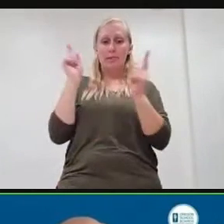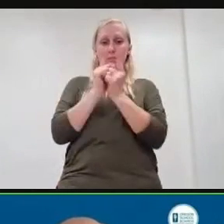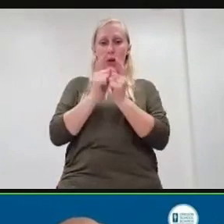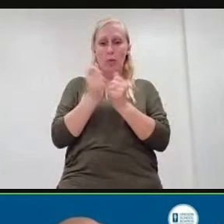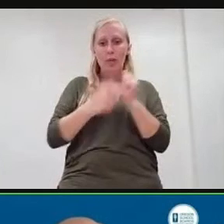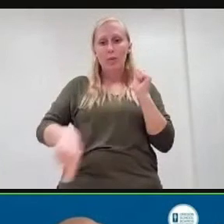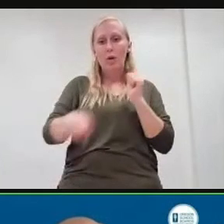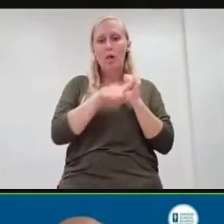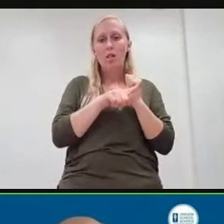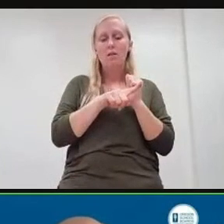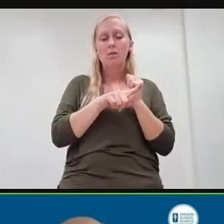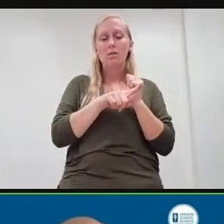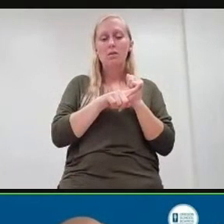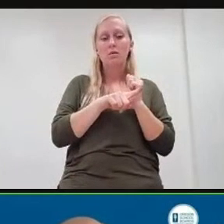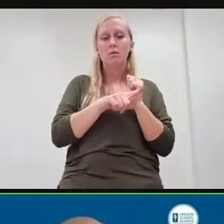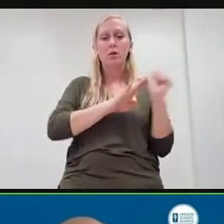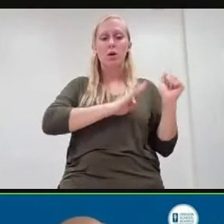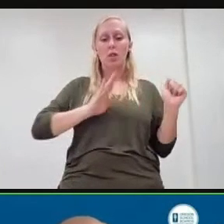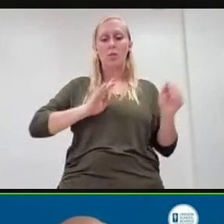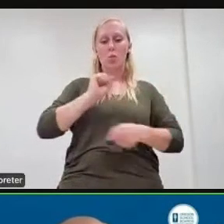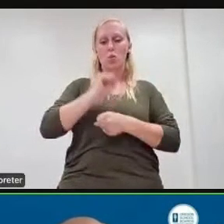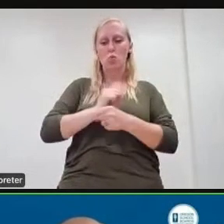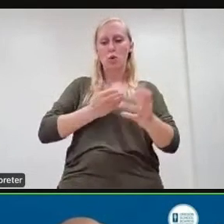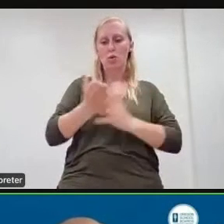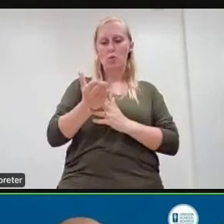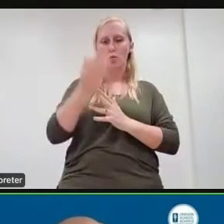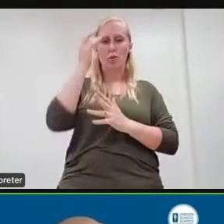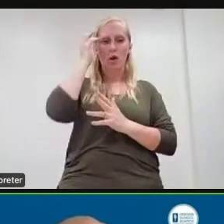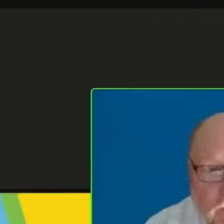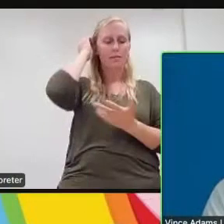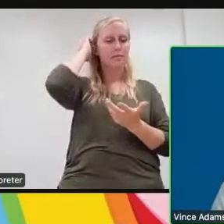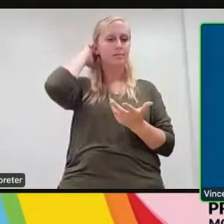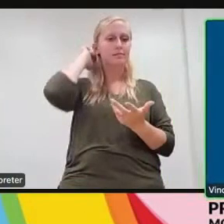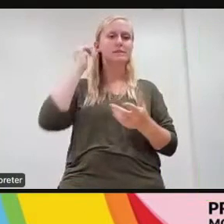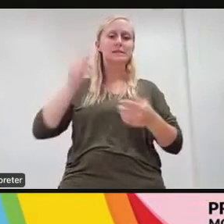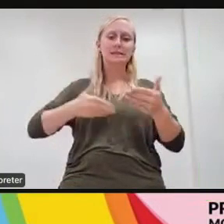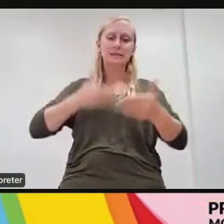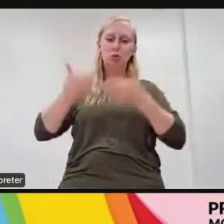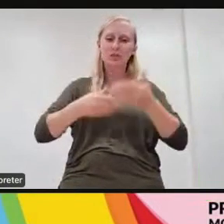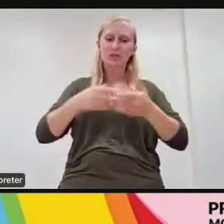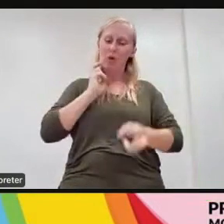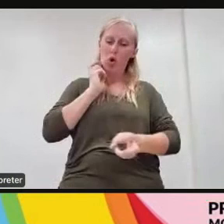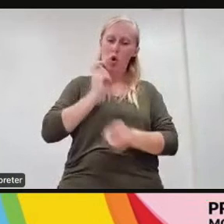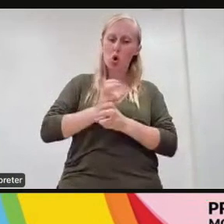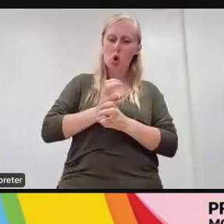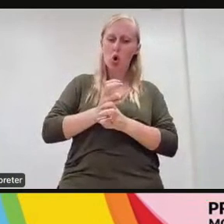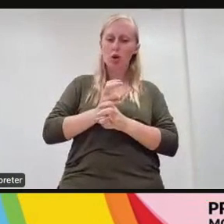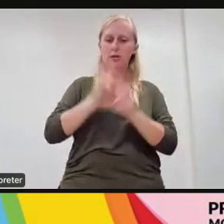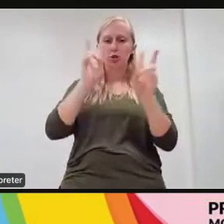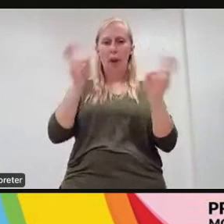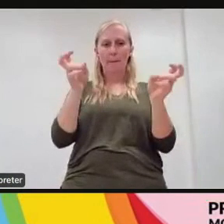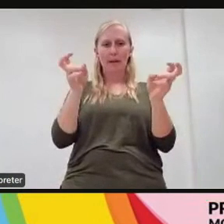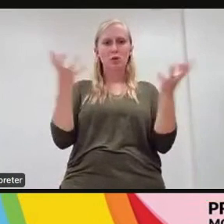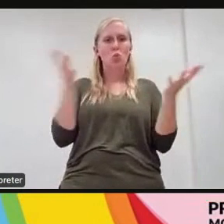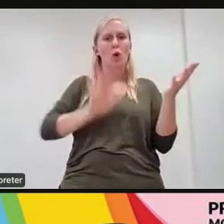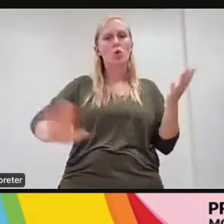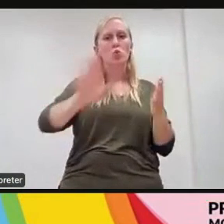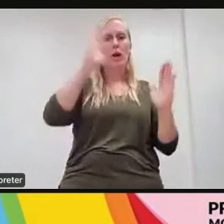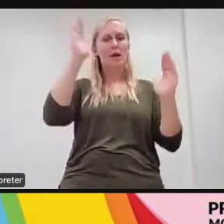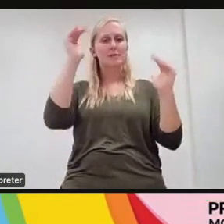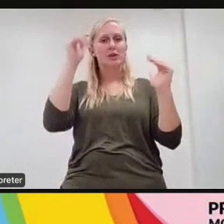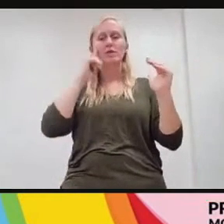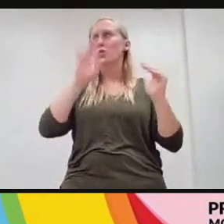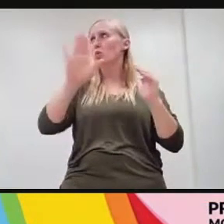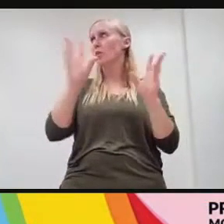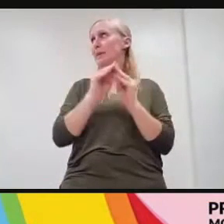board worked through a series of difficult prompts around what your expectations are for your